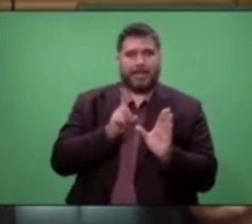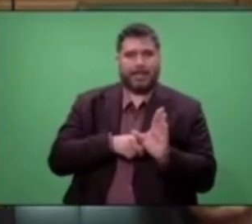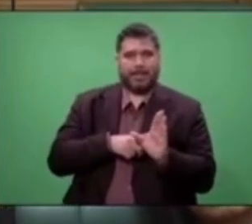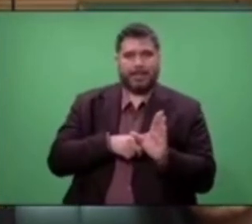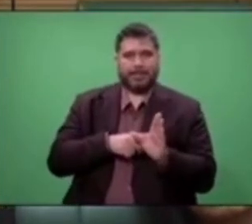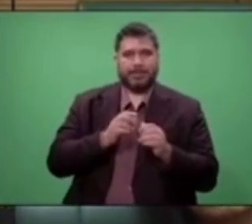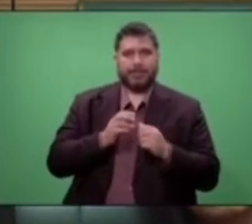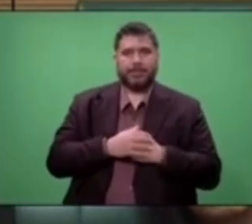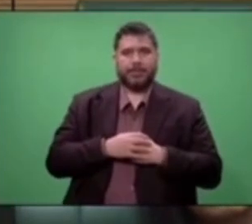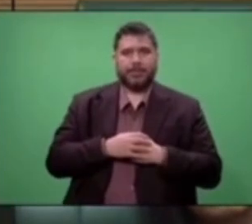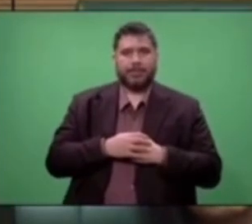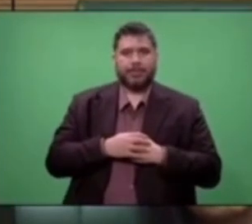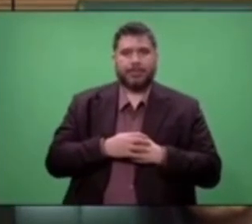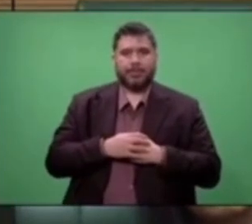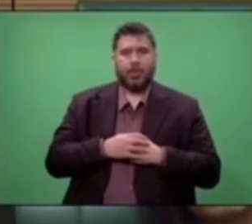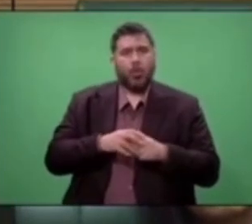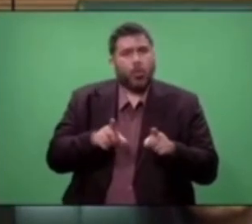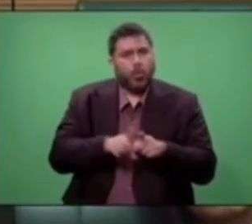abuse in care.